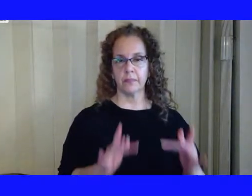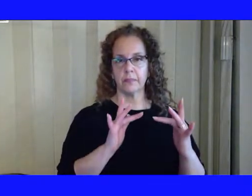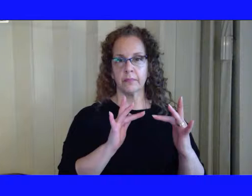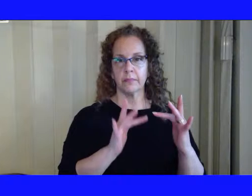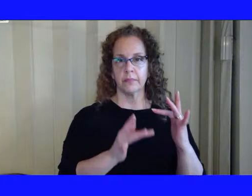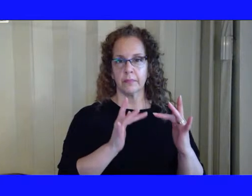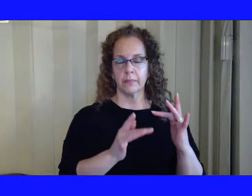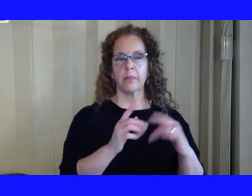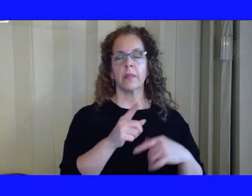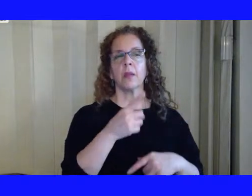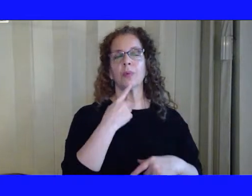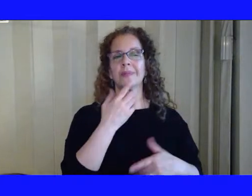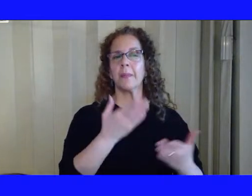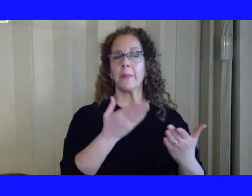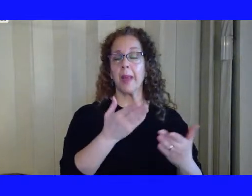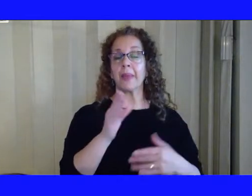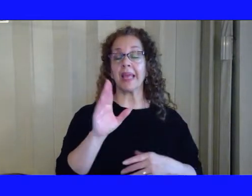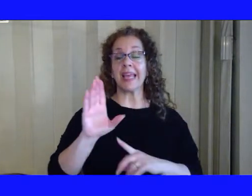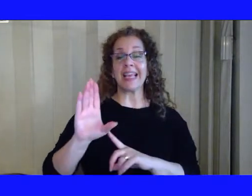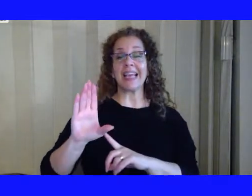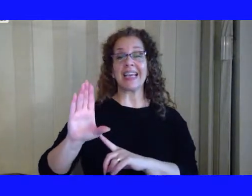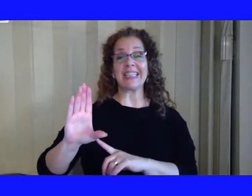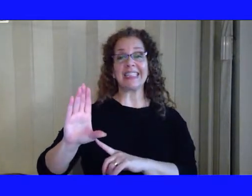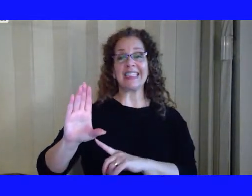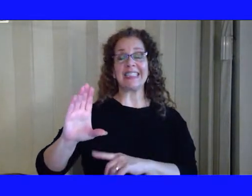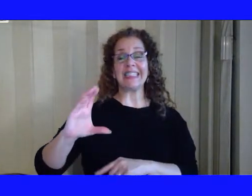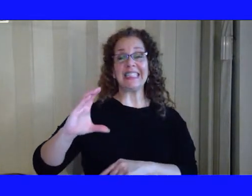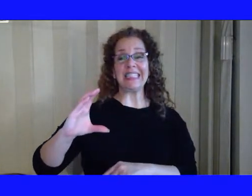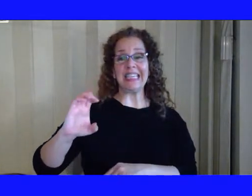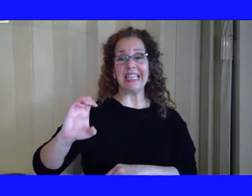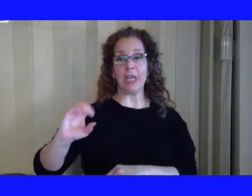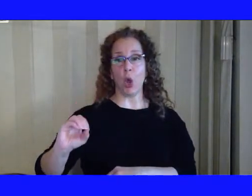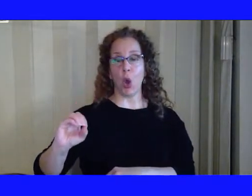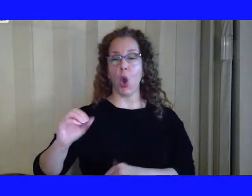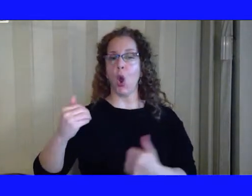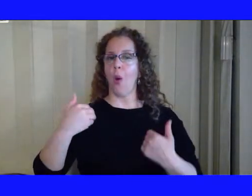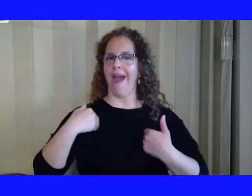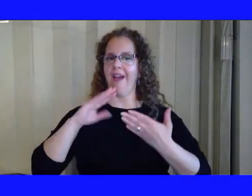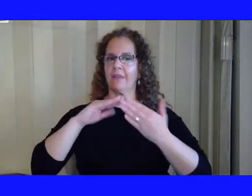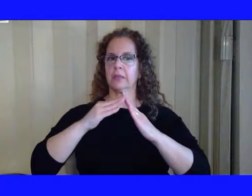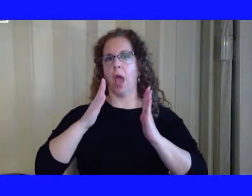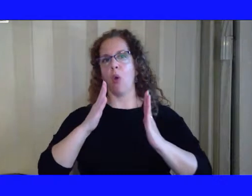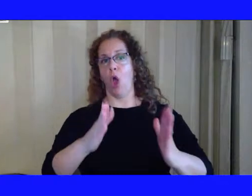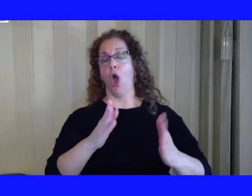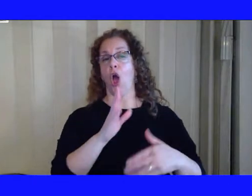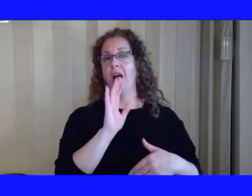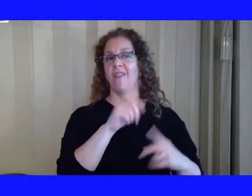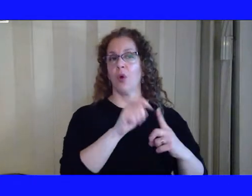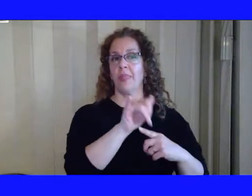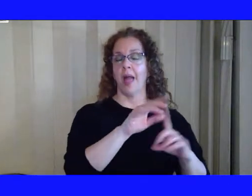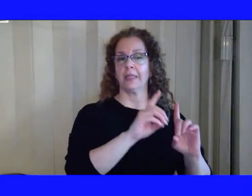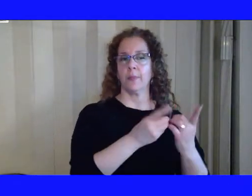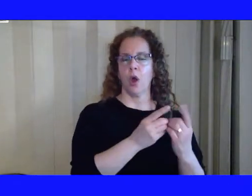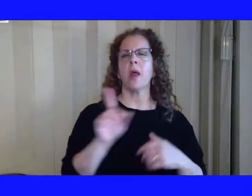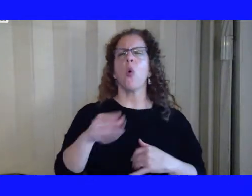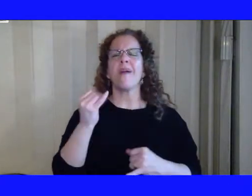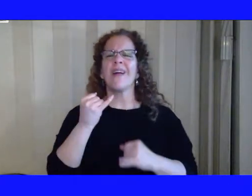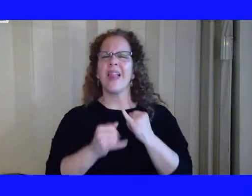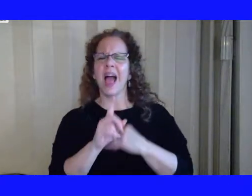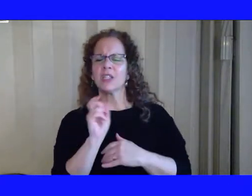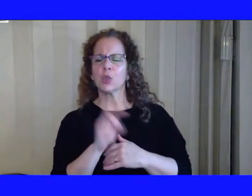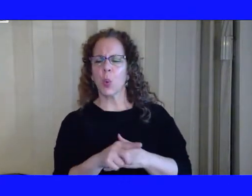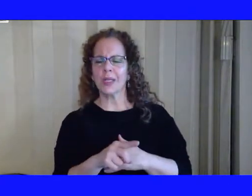investigate an internal and respond to an external at the same time. And that's provided for in our EEO policy. So employees know